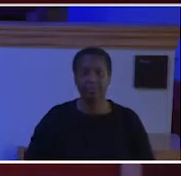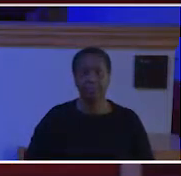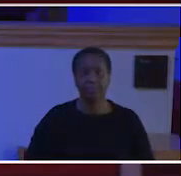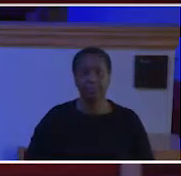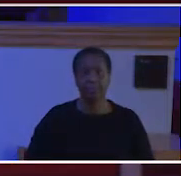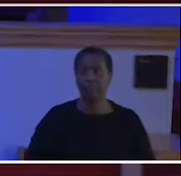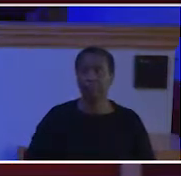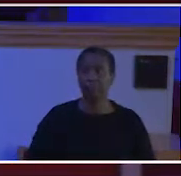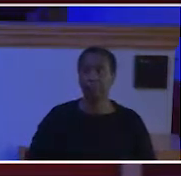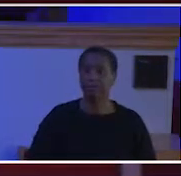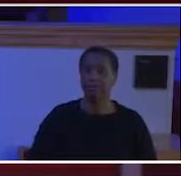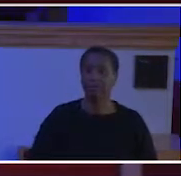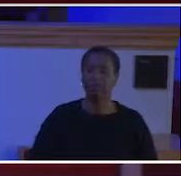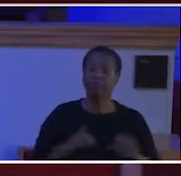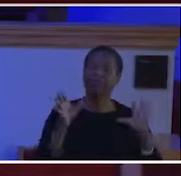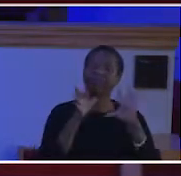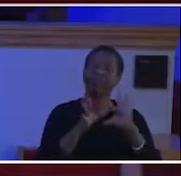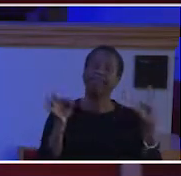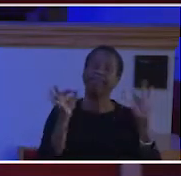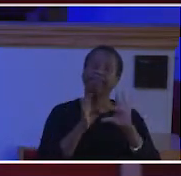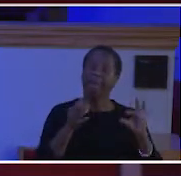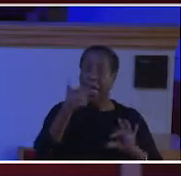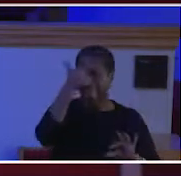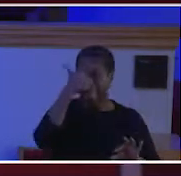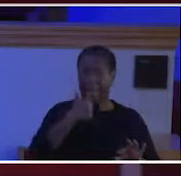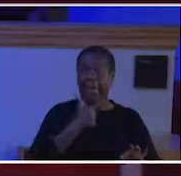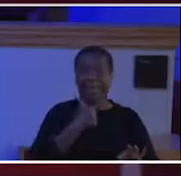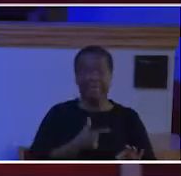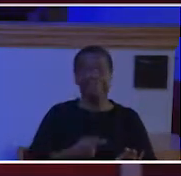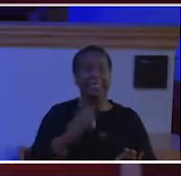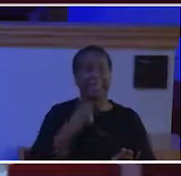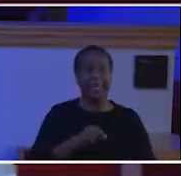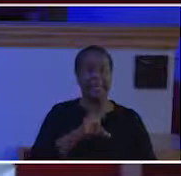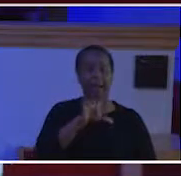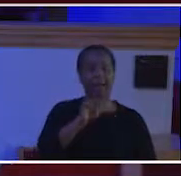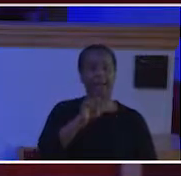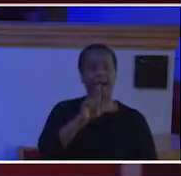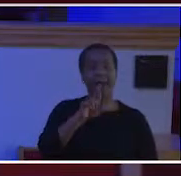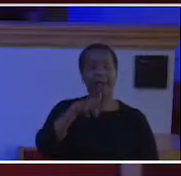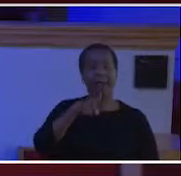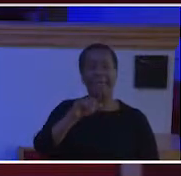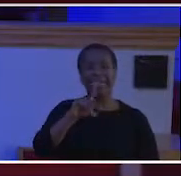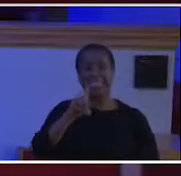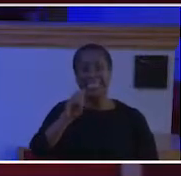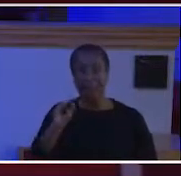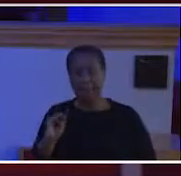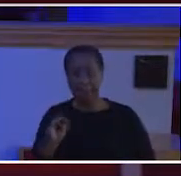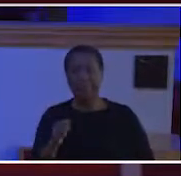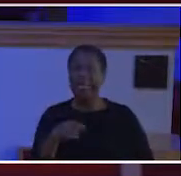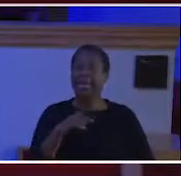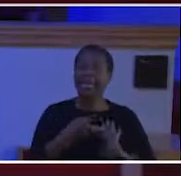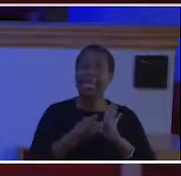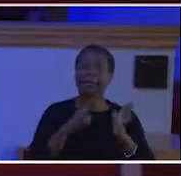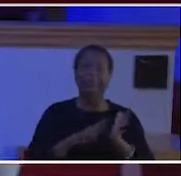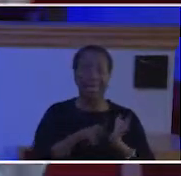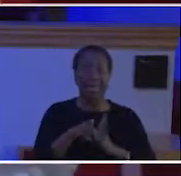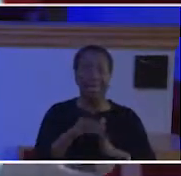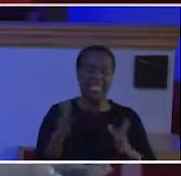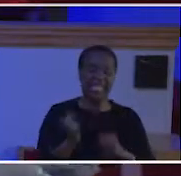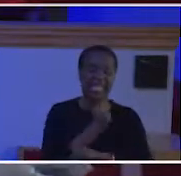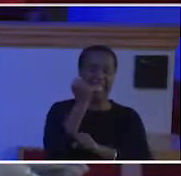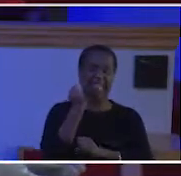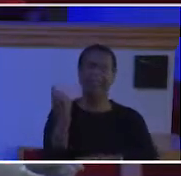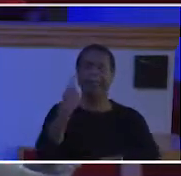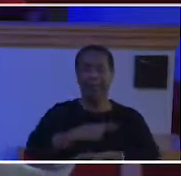There is a phrase in Latin called carpe diem, which simply means seize the